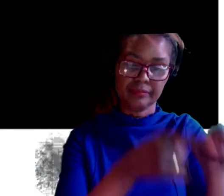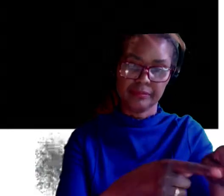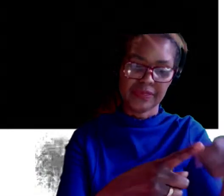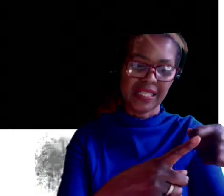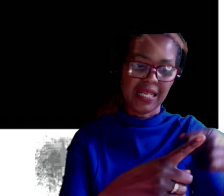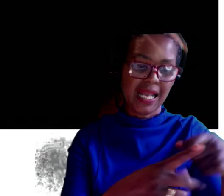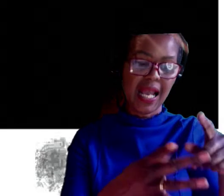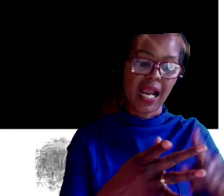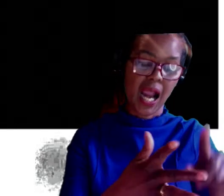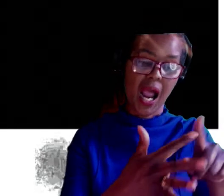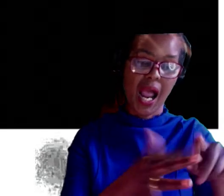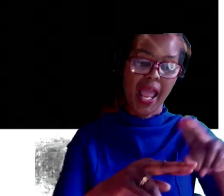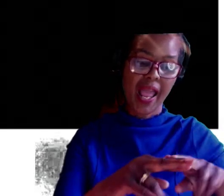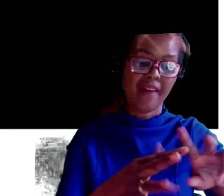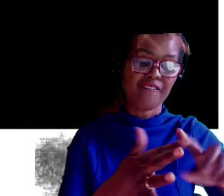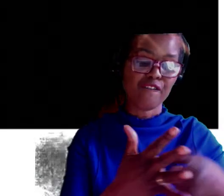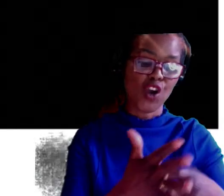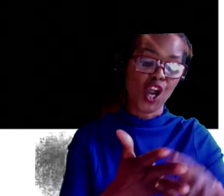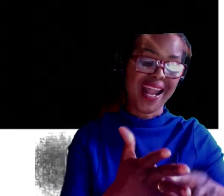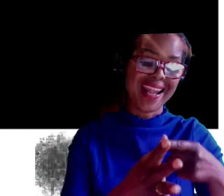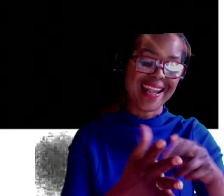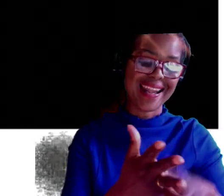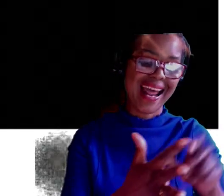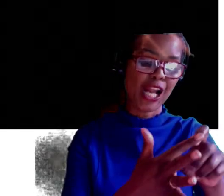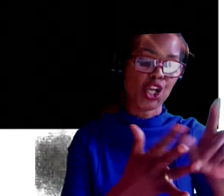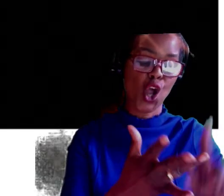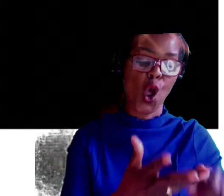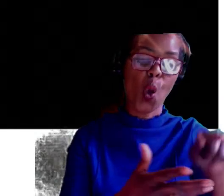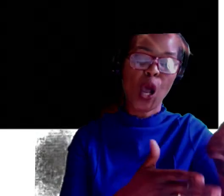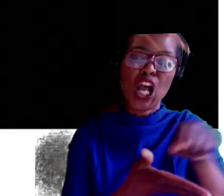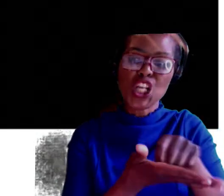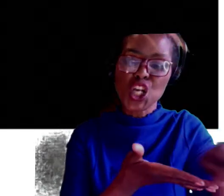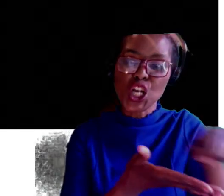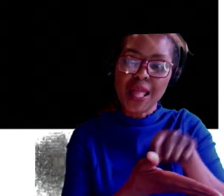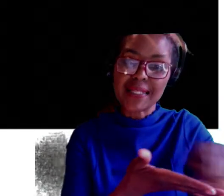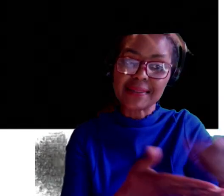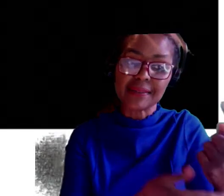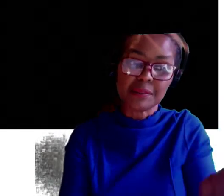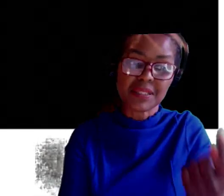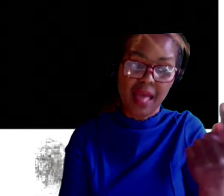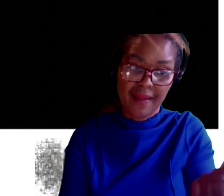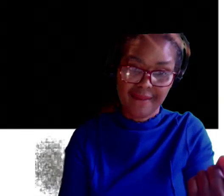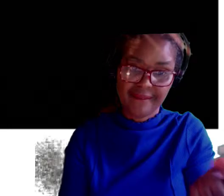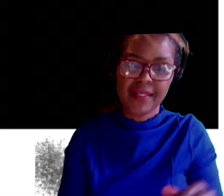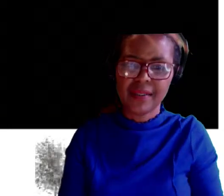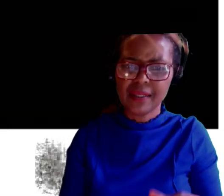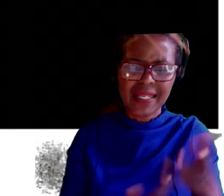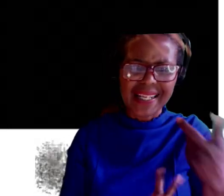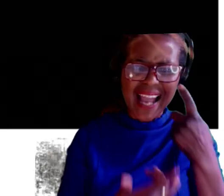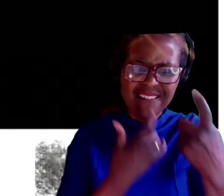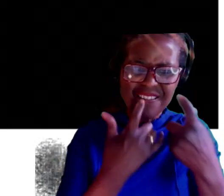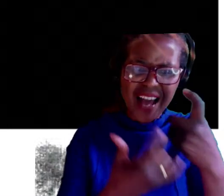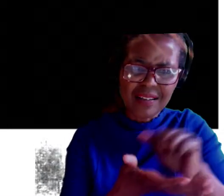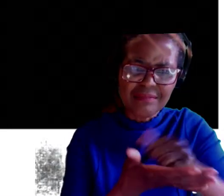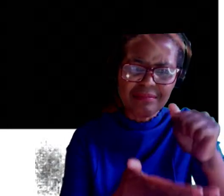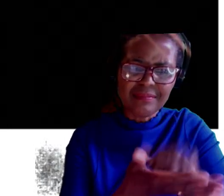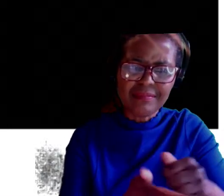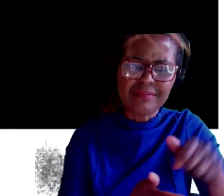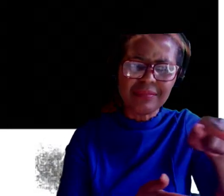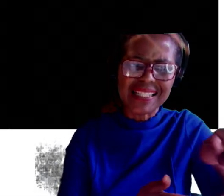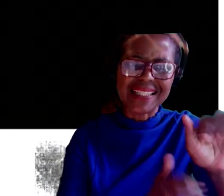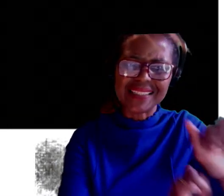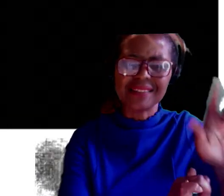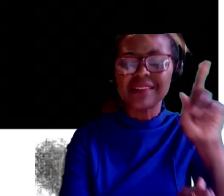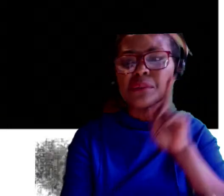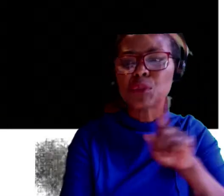huge industry respect and many awards, simply can't find a willing publisher for her book, which is an unflinching